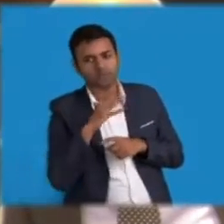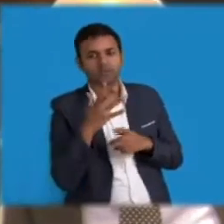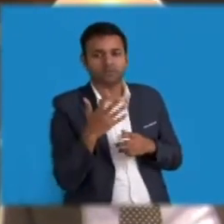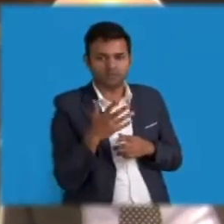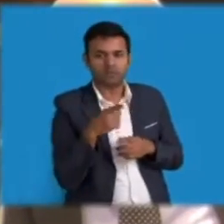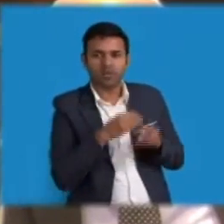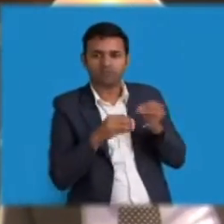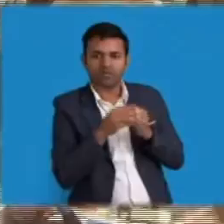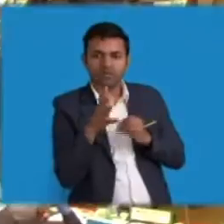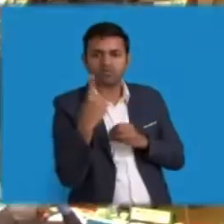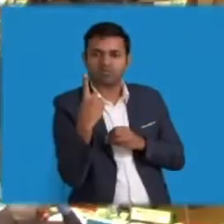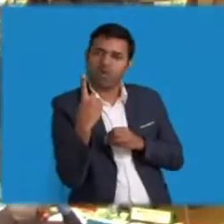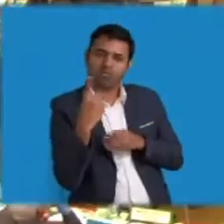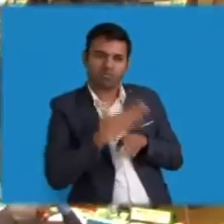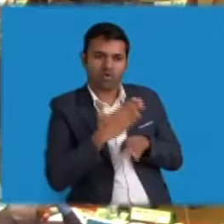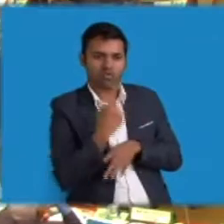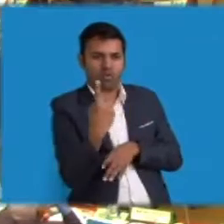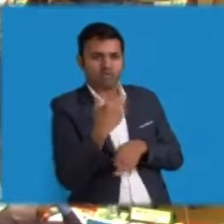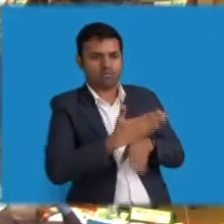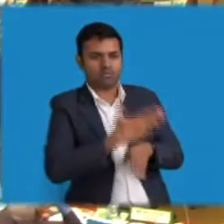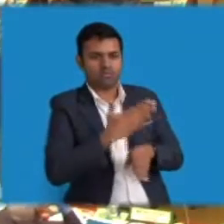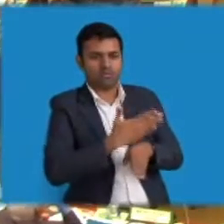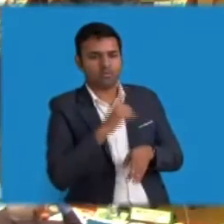afraid we cannot entertain rumors in this House.